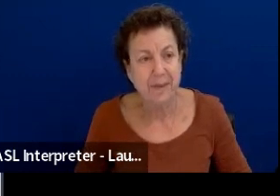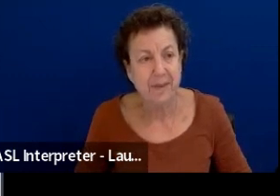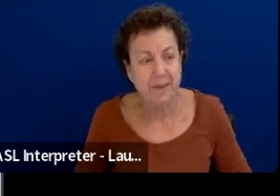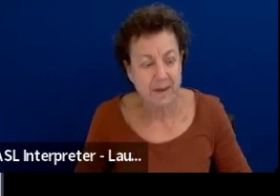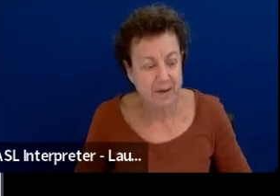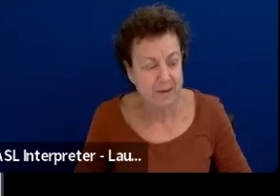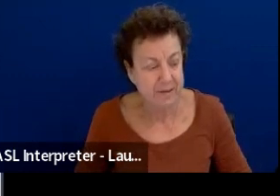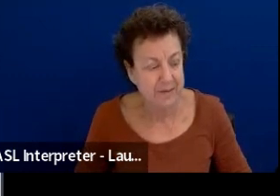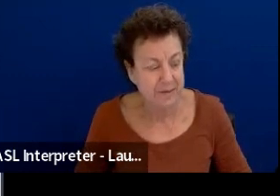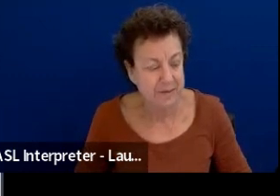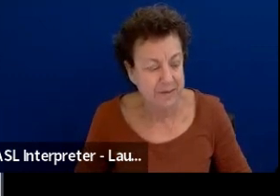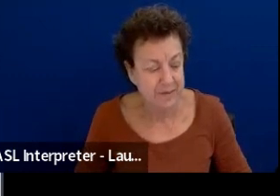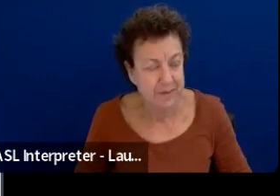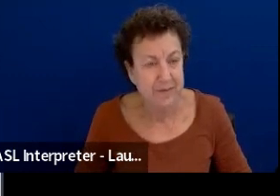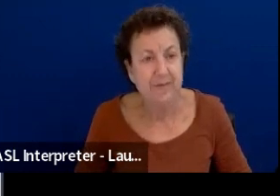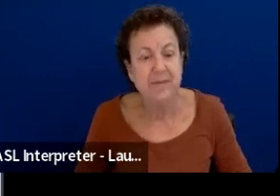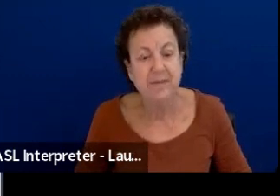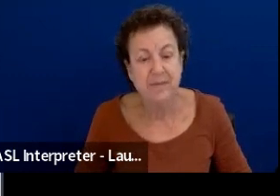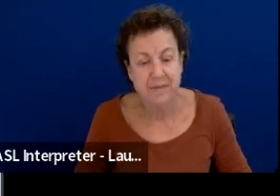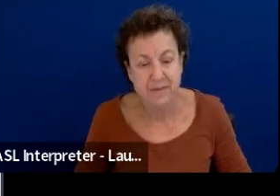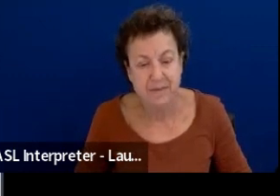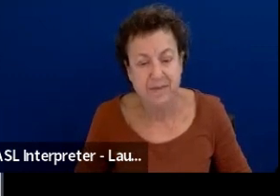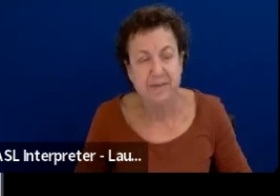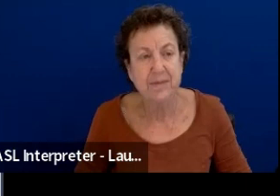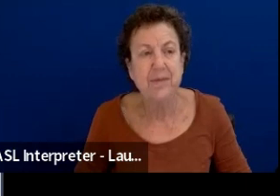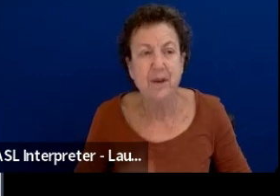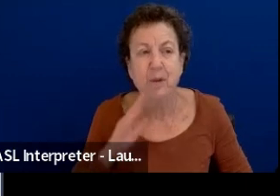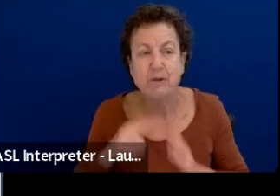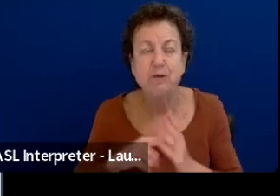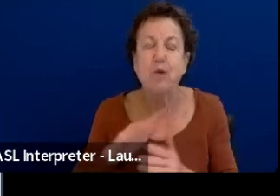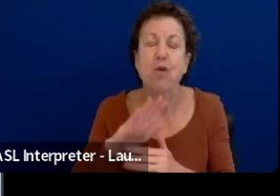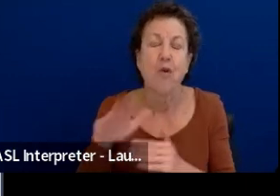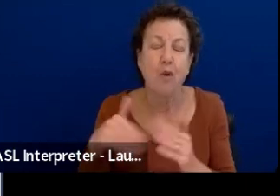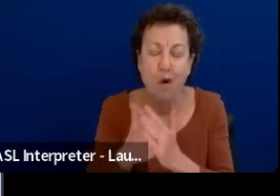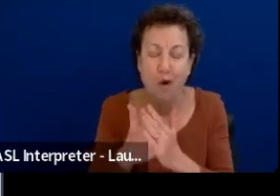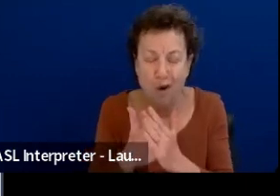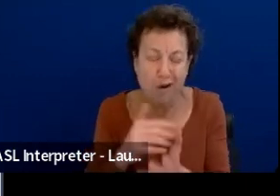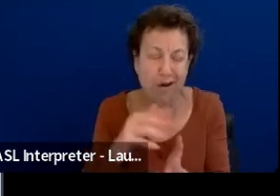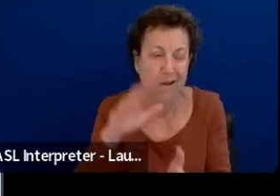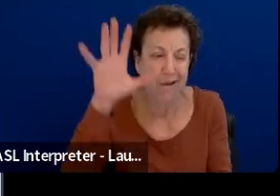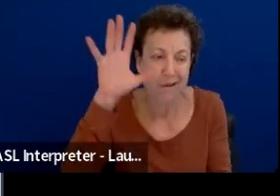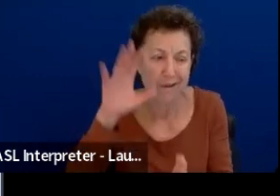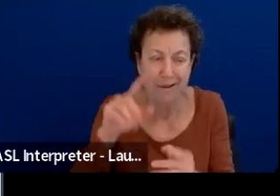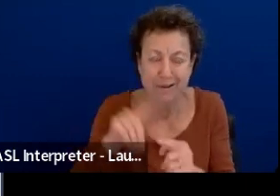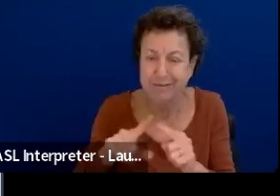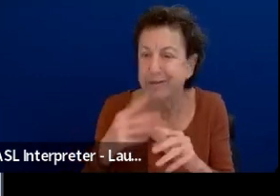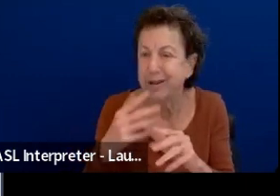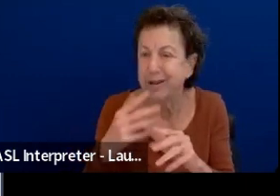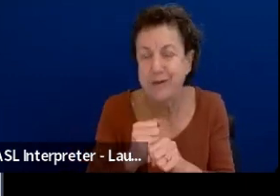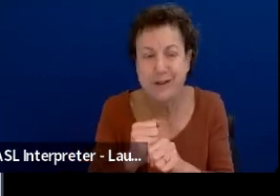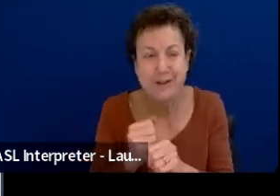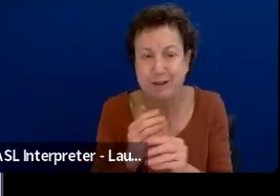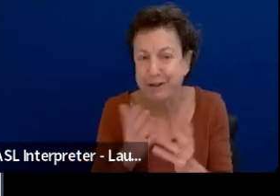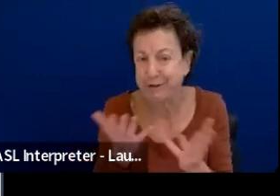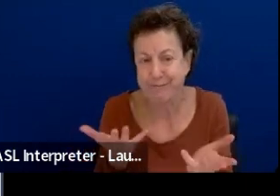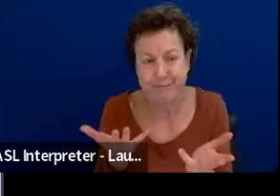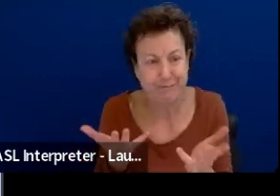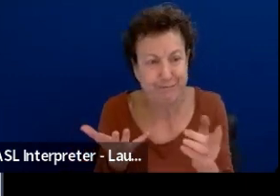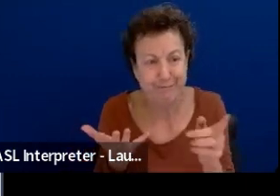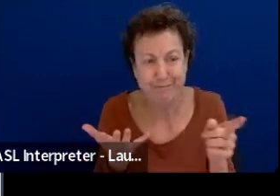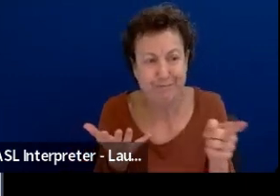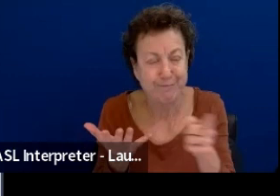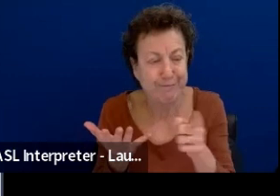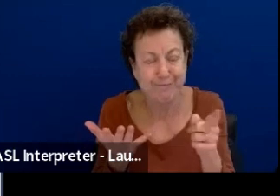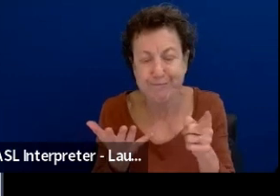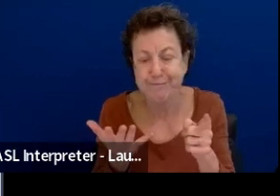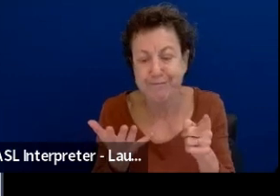And if we click on that, it'll have all of the abbreviations that are used on